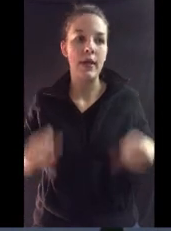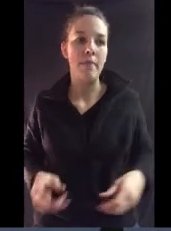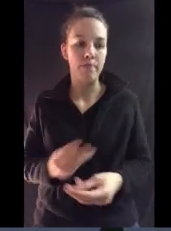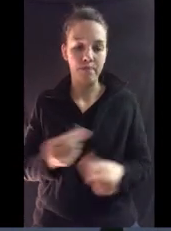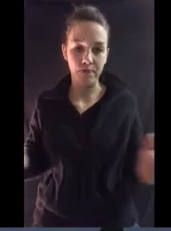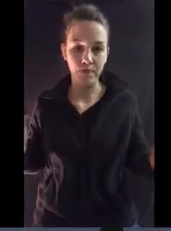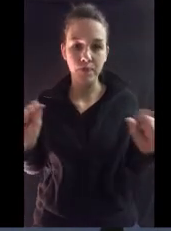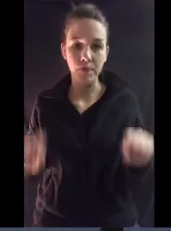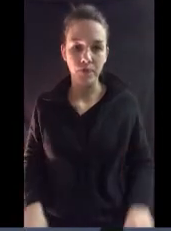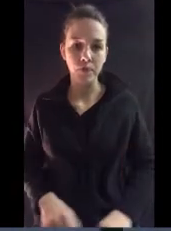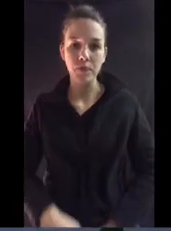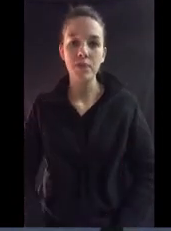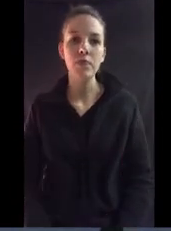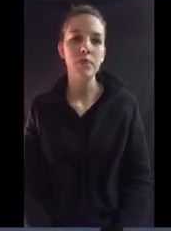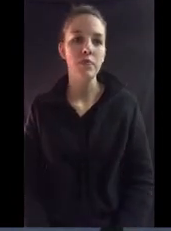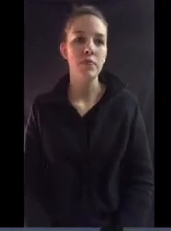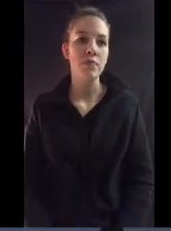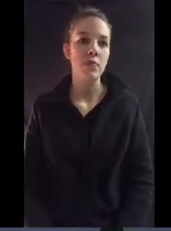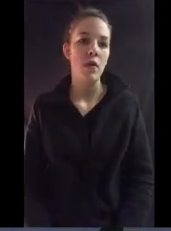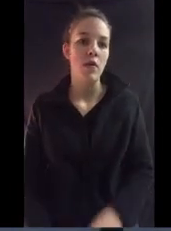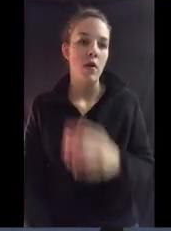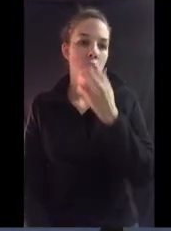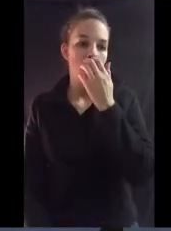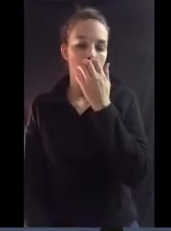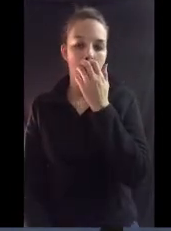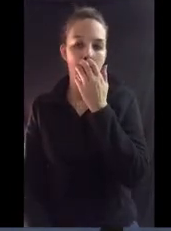brokenness can be healed.